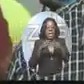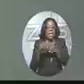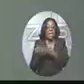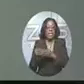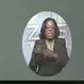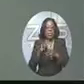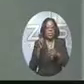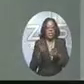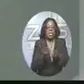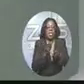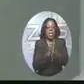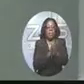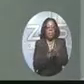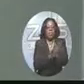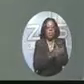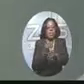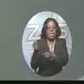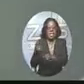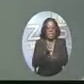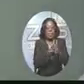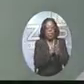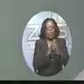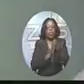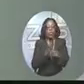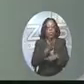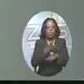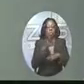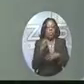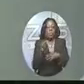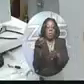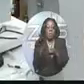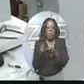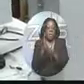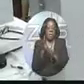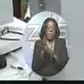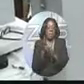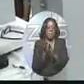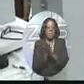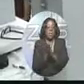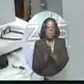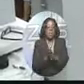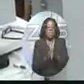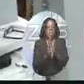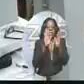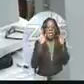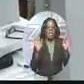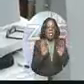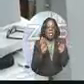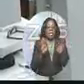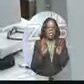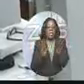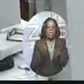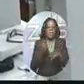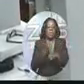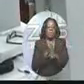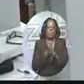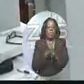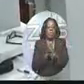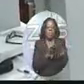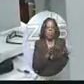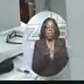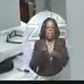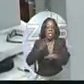the Bahamas. For Coach Kurt Hollingsworth, who was a part of the Mike Sands ticket, it was clear that the movers and shakers in track and field wanted a